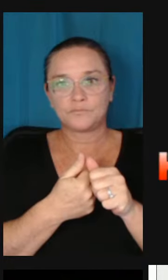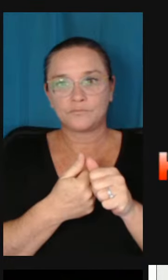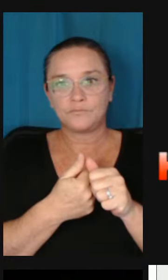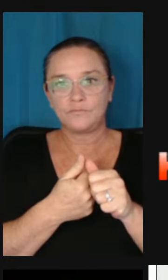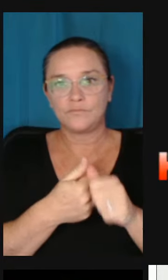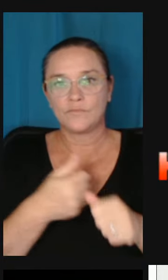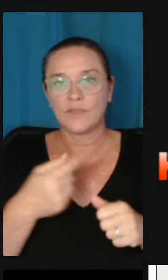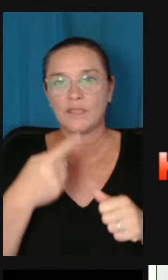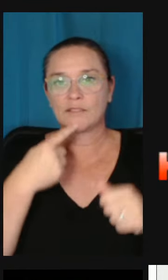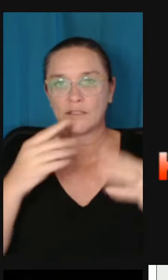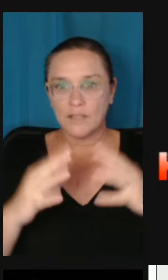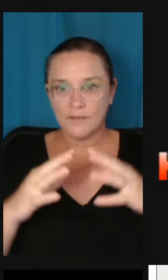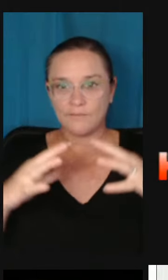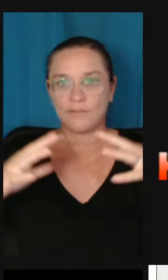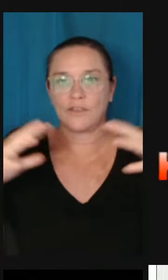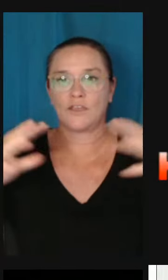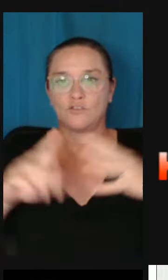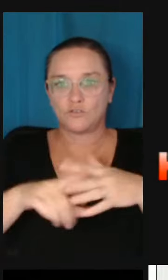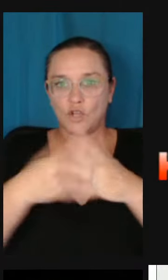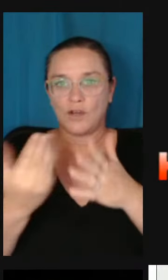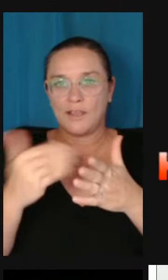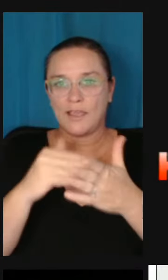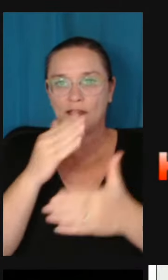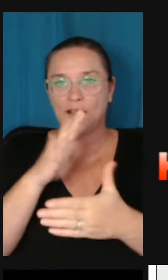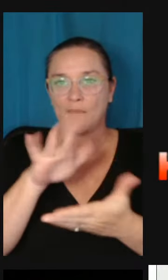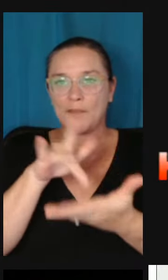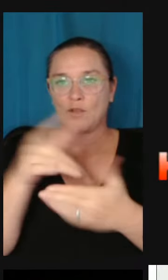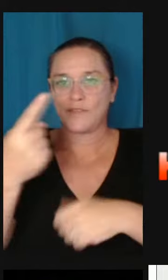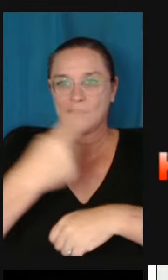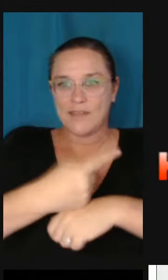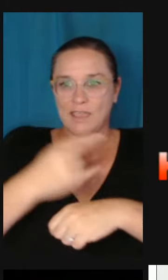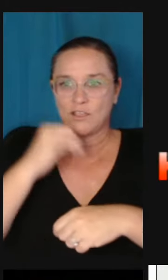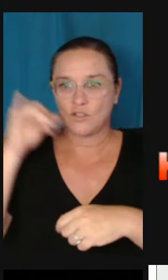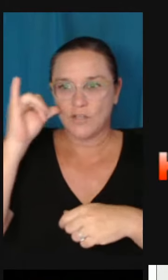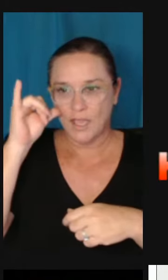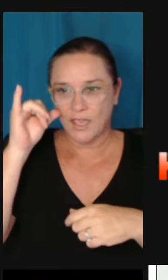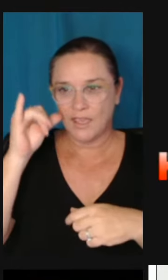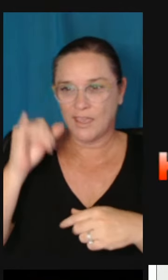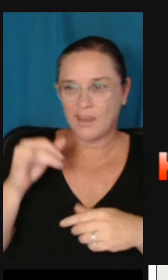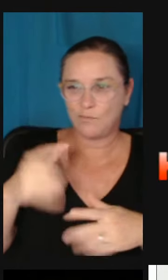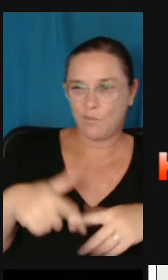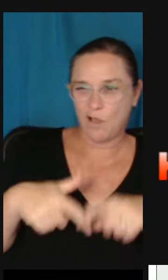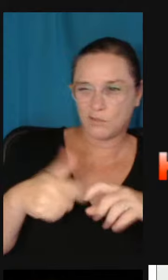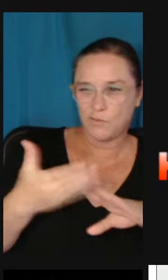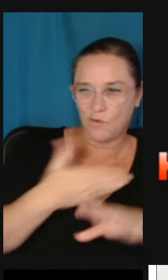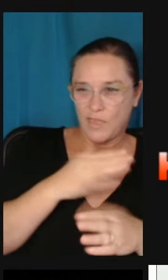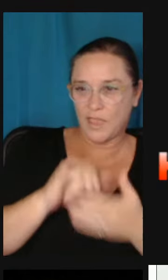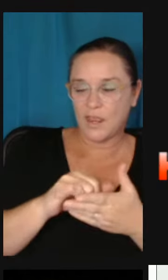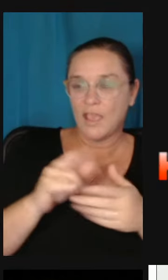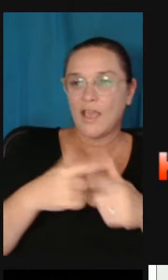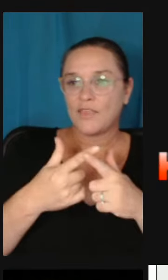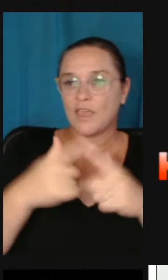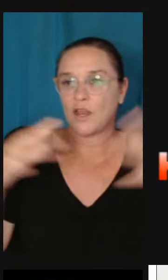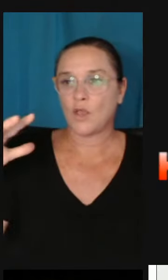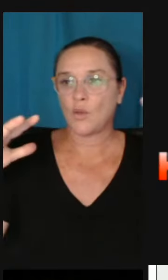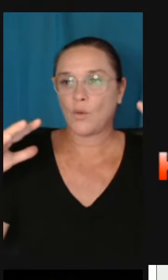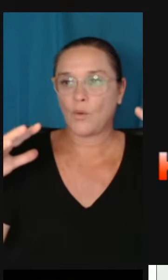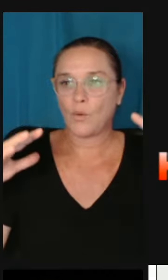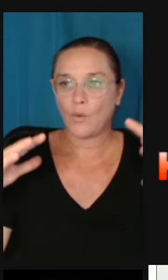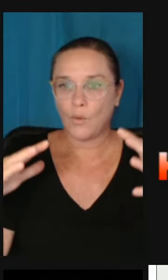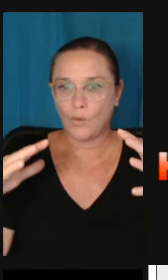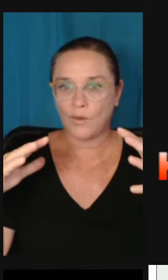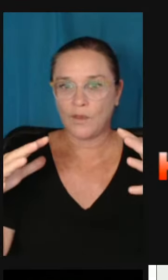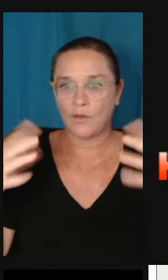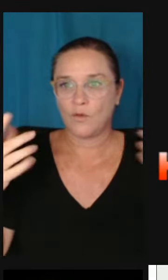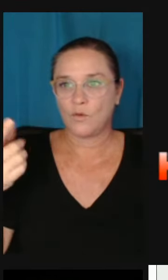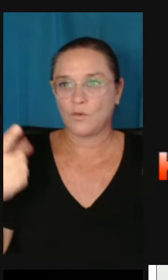midday yesterday, noting it had stalled before that, continued until 5 a.m. this morning. Slight deflation of the summit's occurring now, and that was when